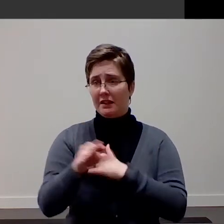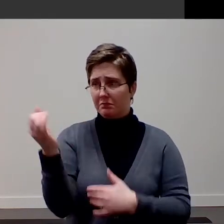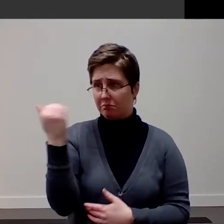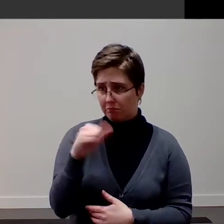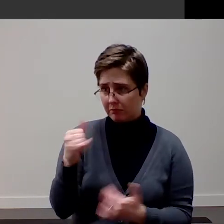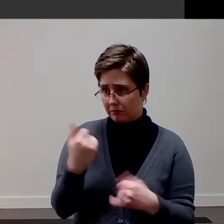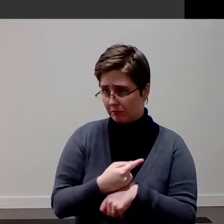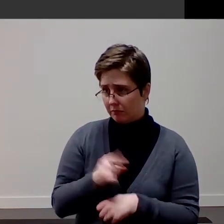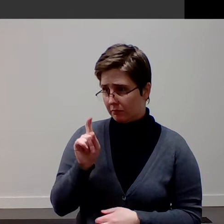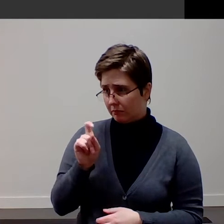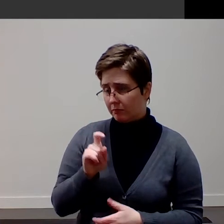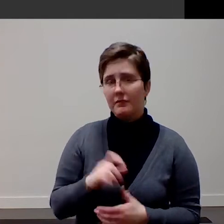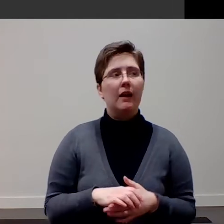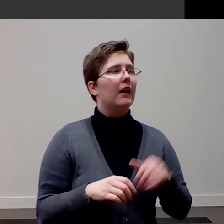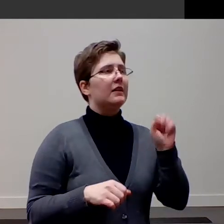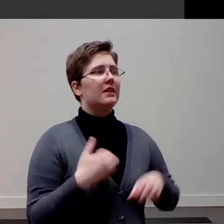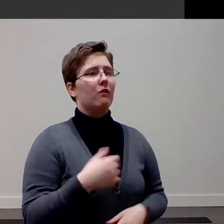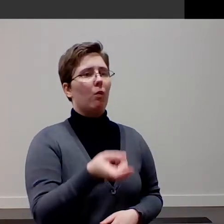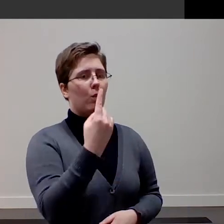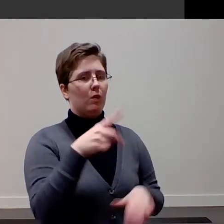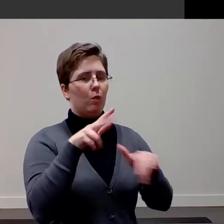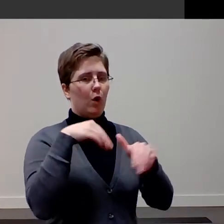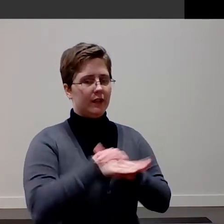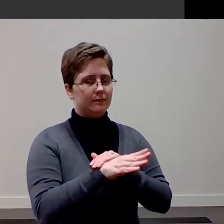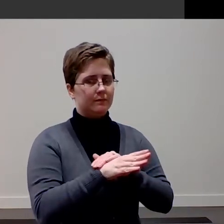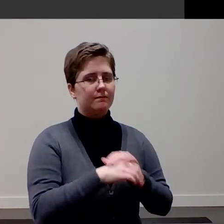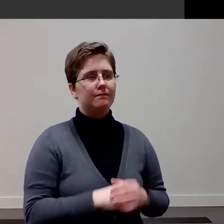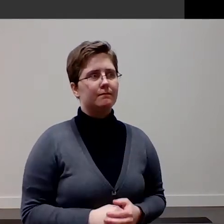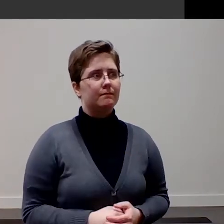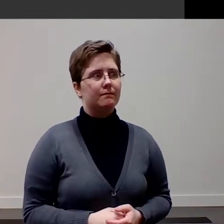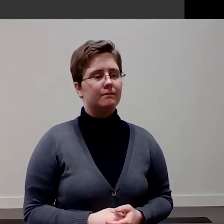have walk-ins? Yes, we have one walk-in.